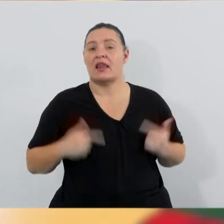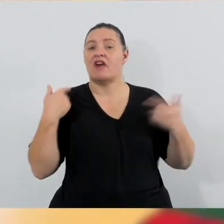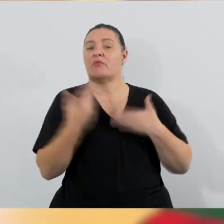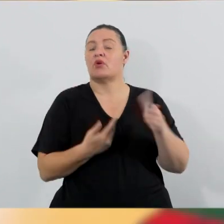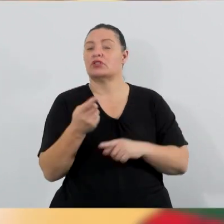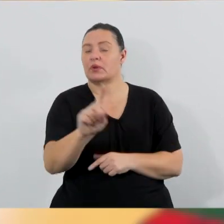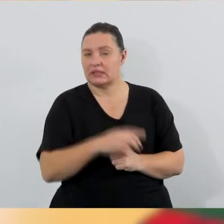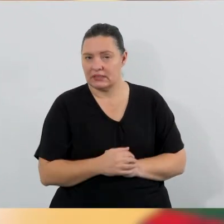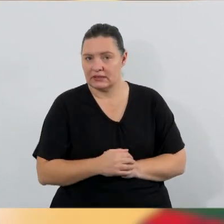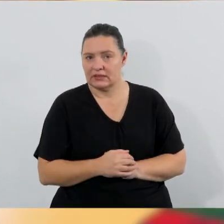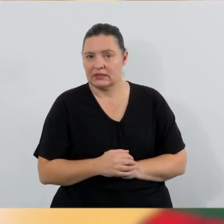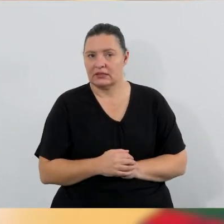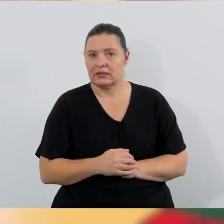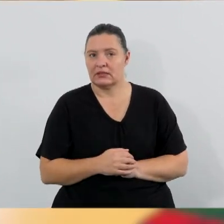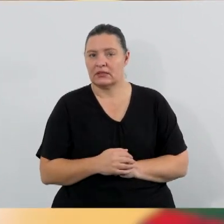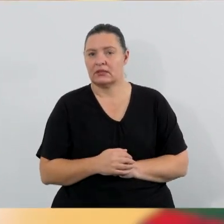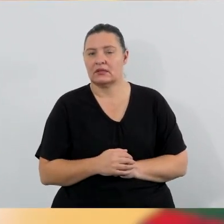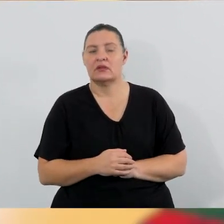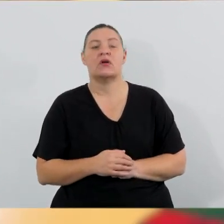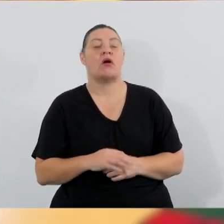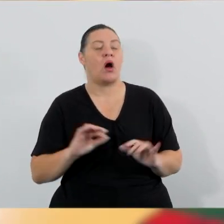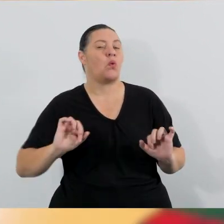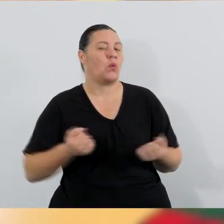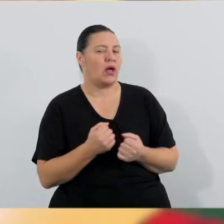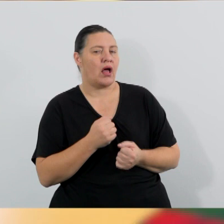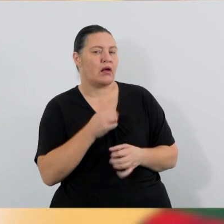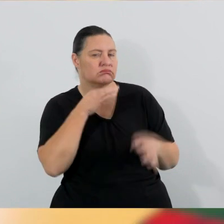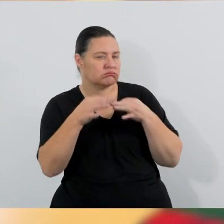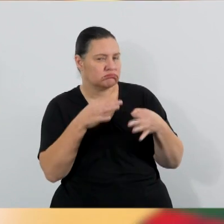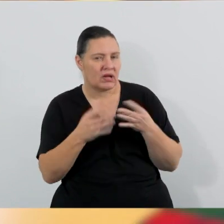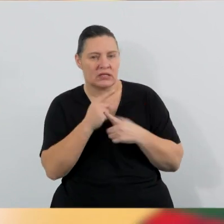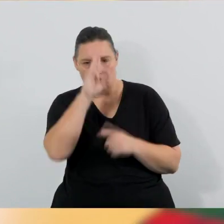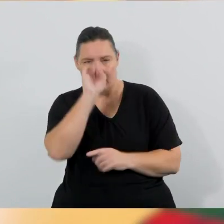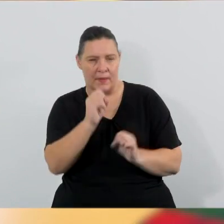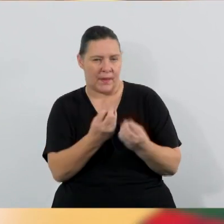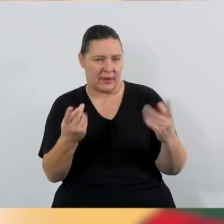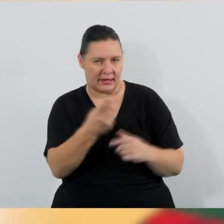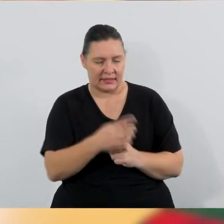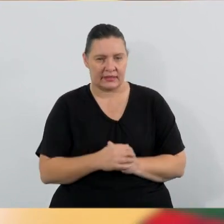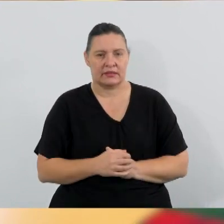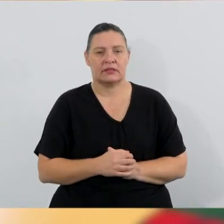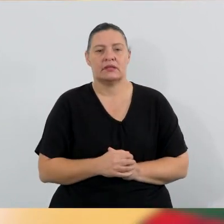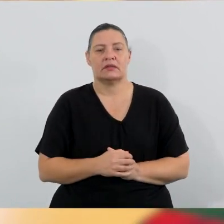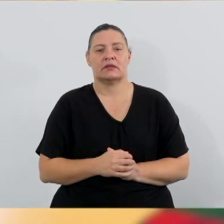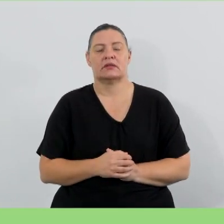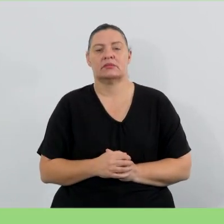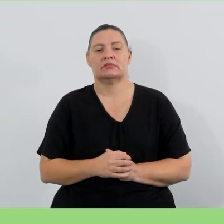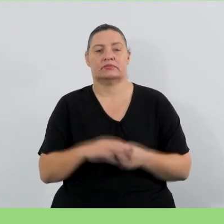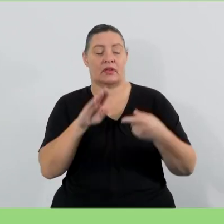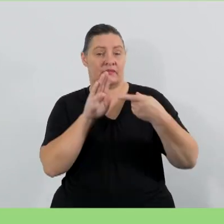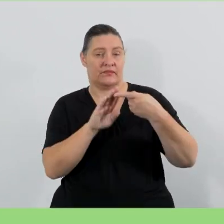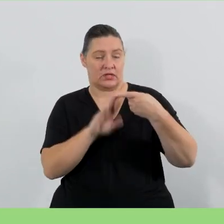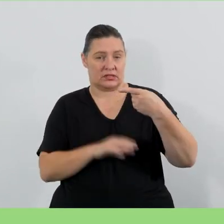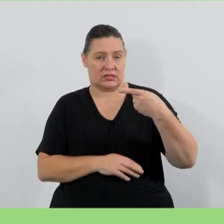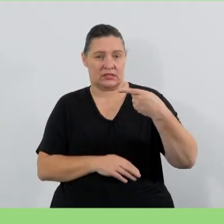processes are? Let us quickly describe them and see how much you remember. So, if you remember, the first